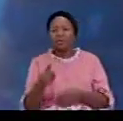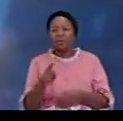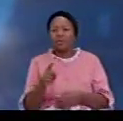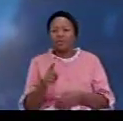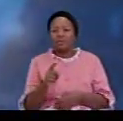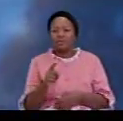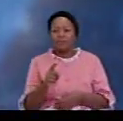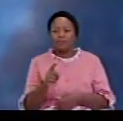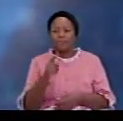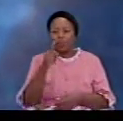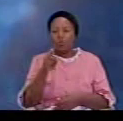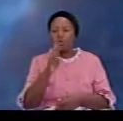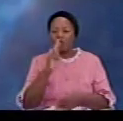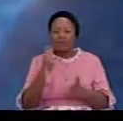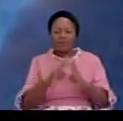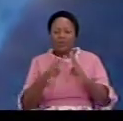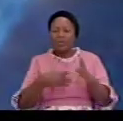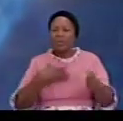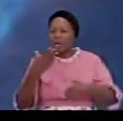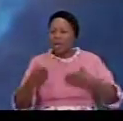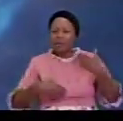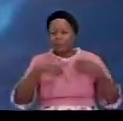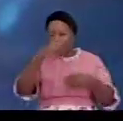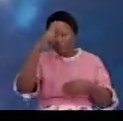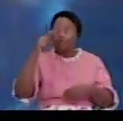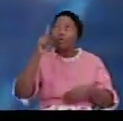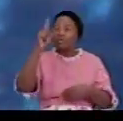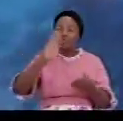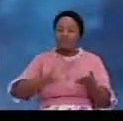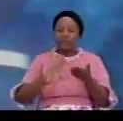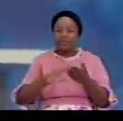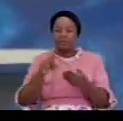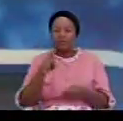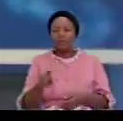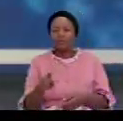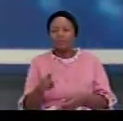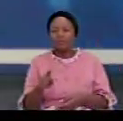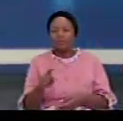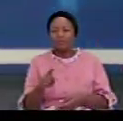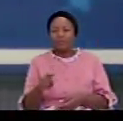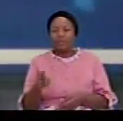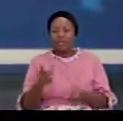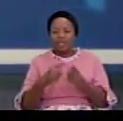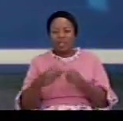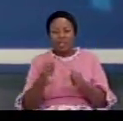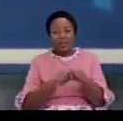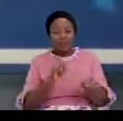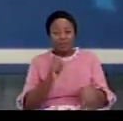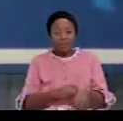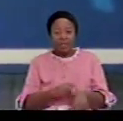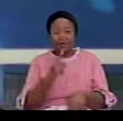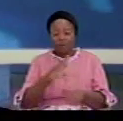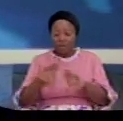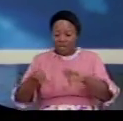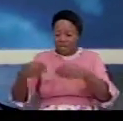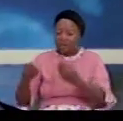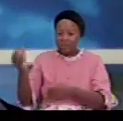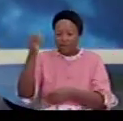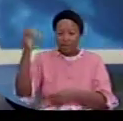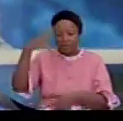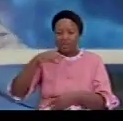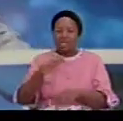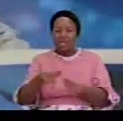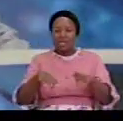You are so happy He forgave you. And every time you are rendering grace and you are